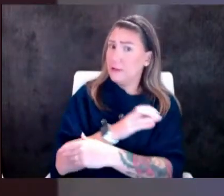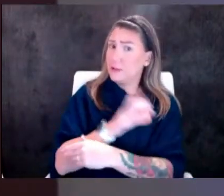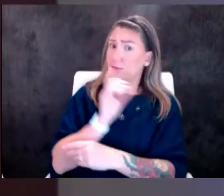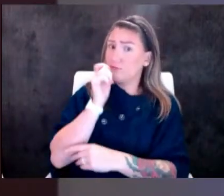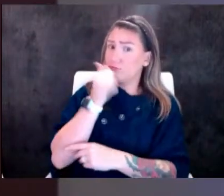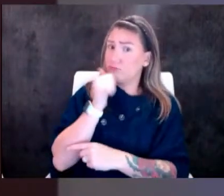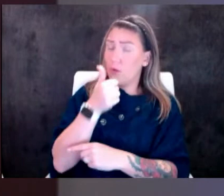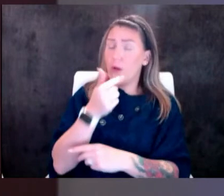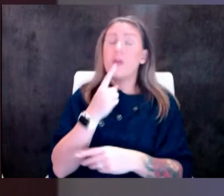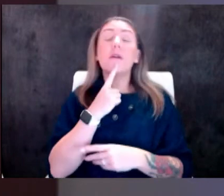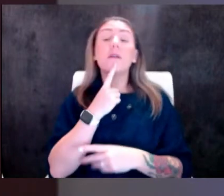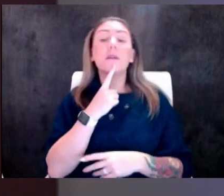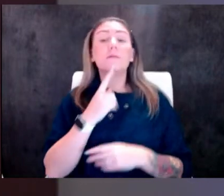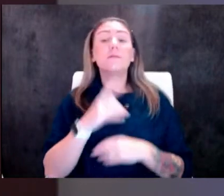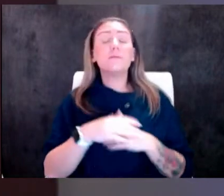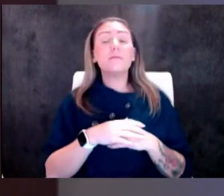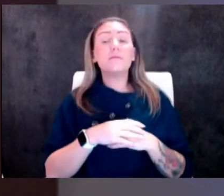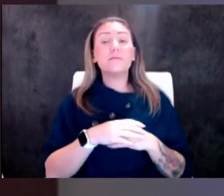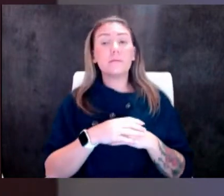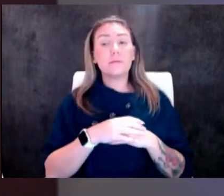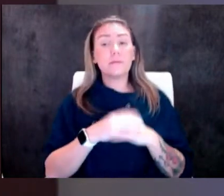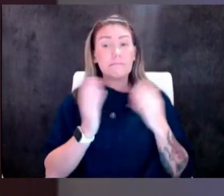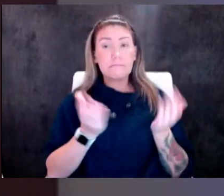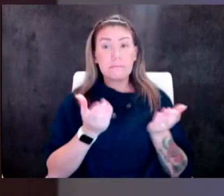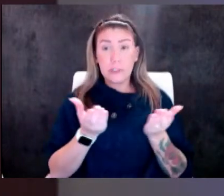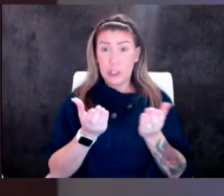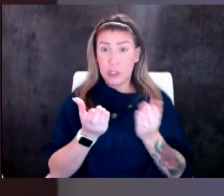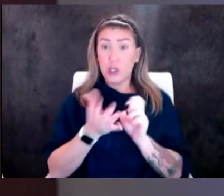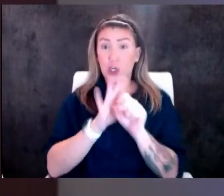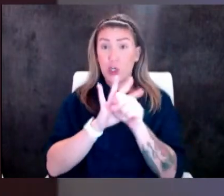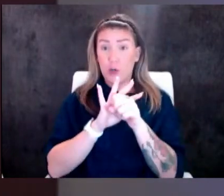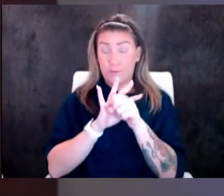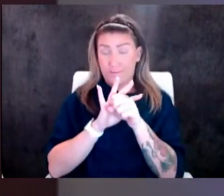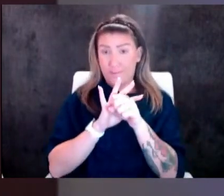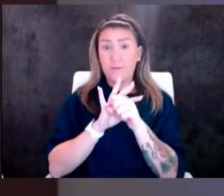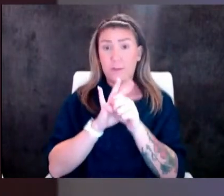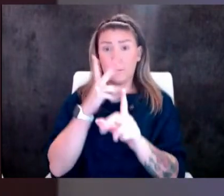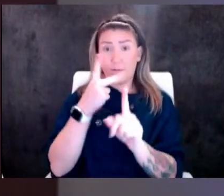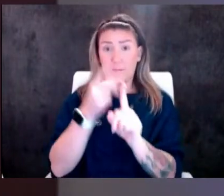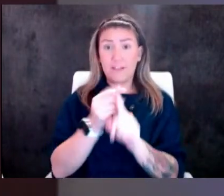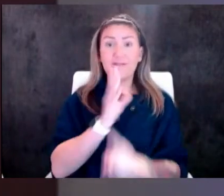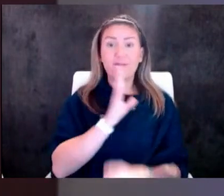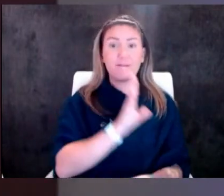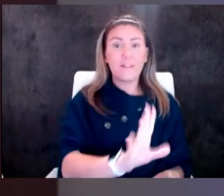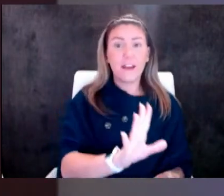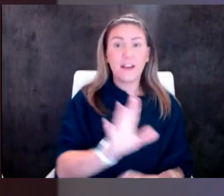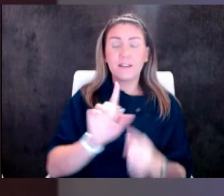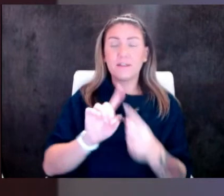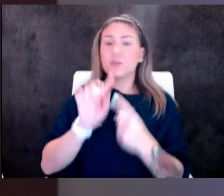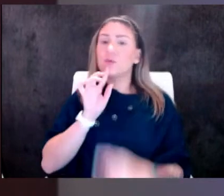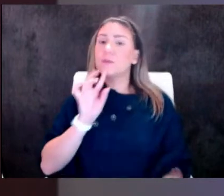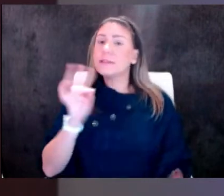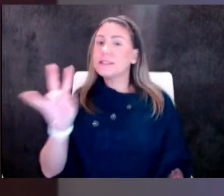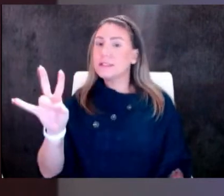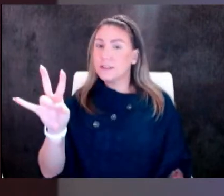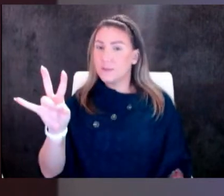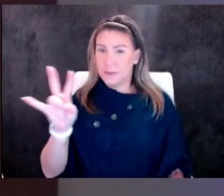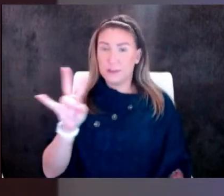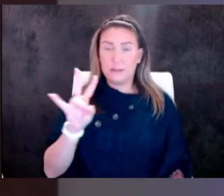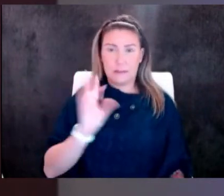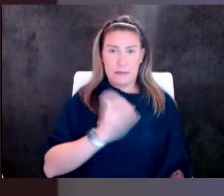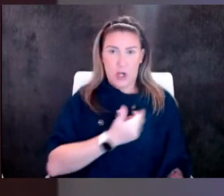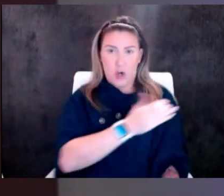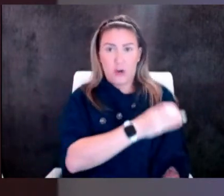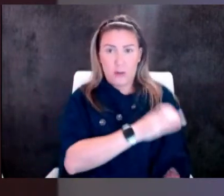having COVID vaccine for 5 to 17-year-olds in our clinics. Those are set up to